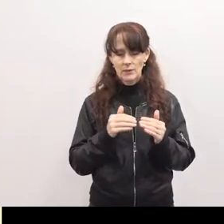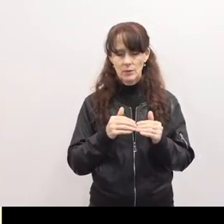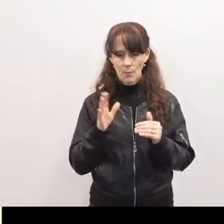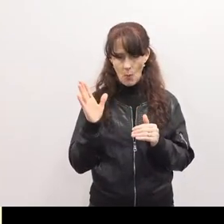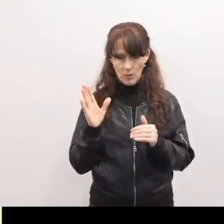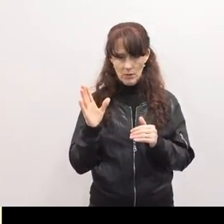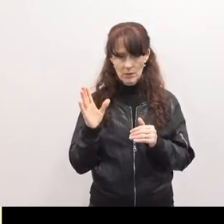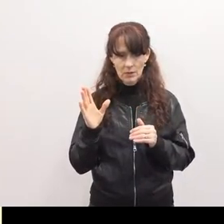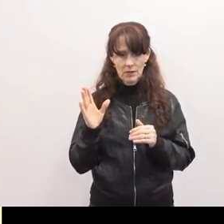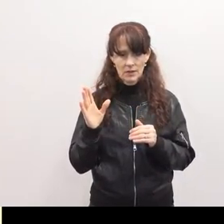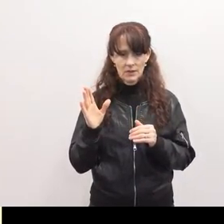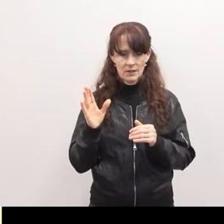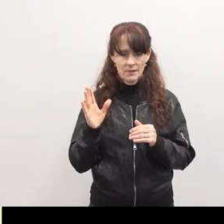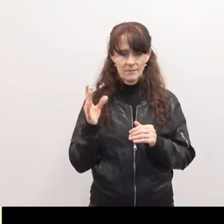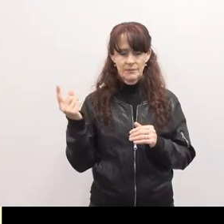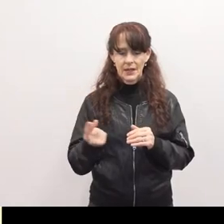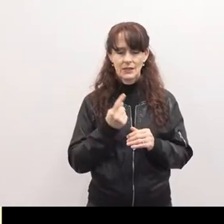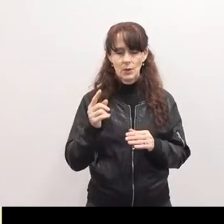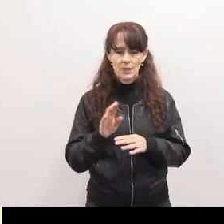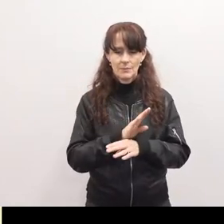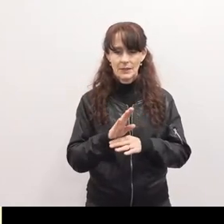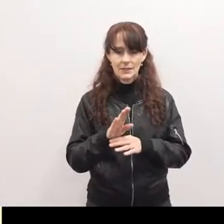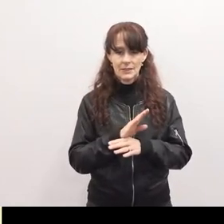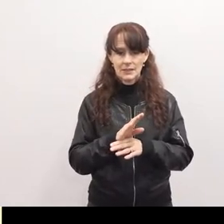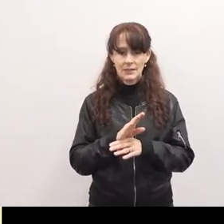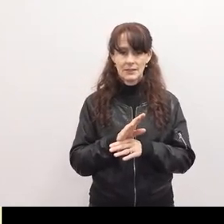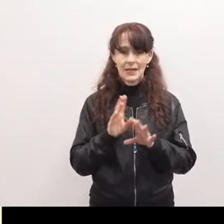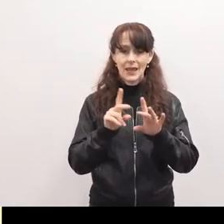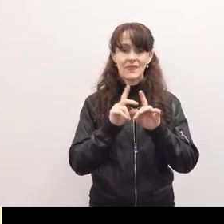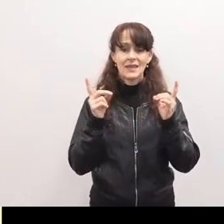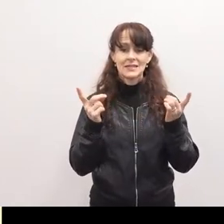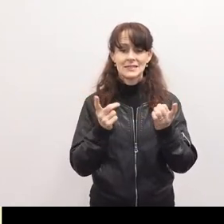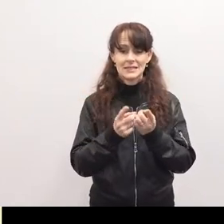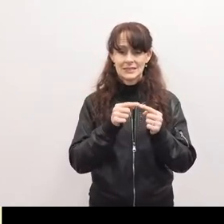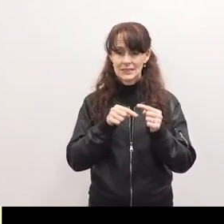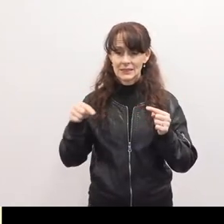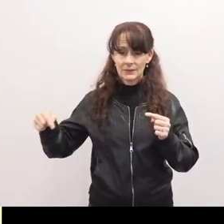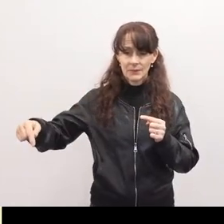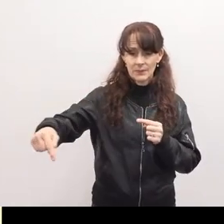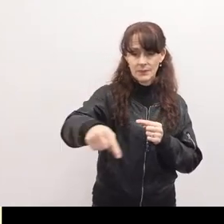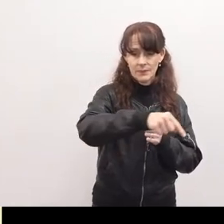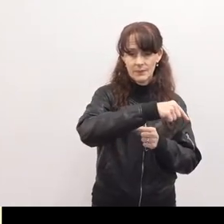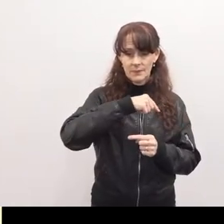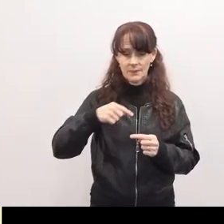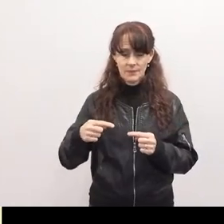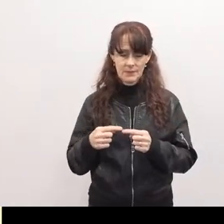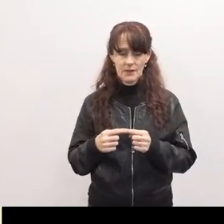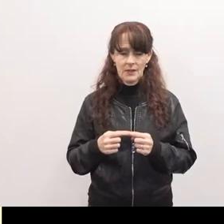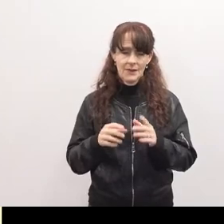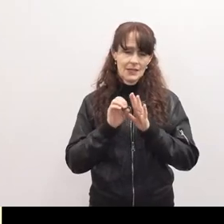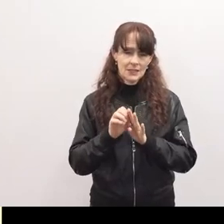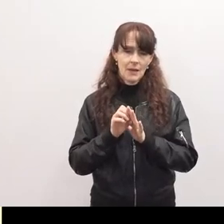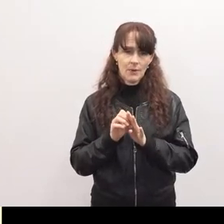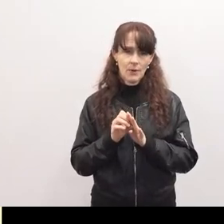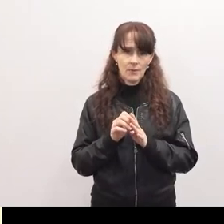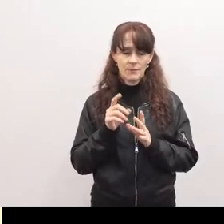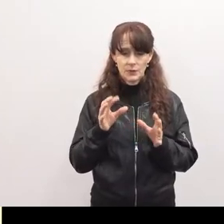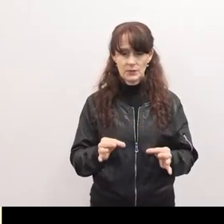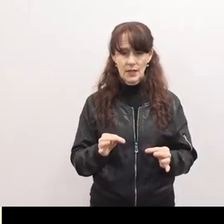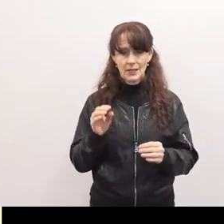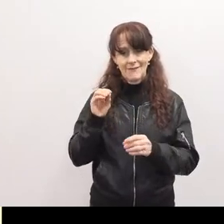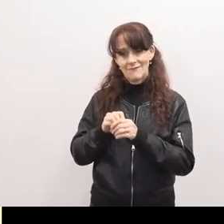more, it's only businesses that are within the district's jurisdiction. Excuse me. So for instance, if you decide